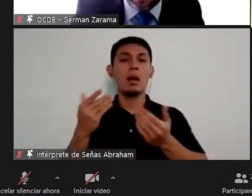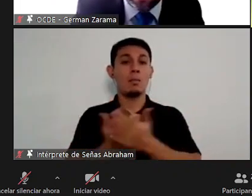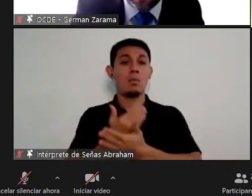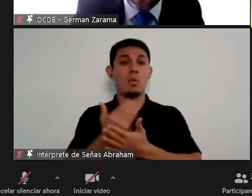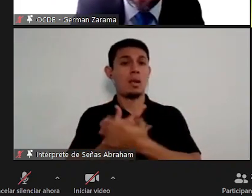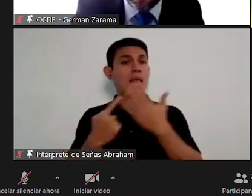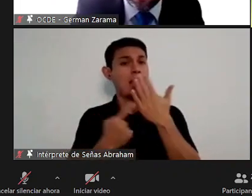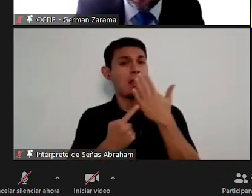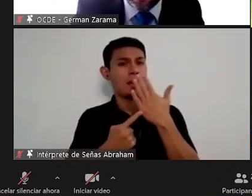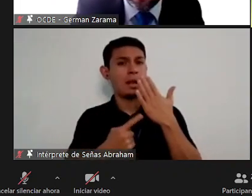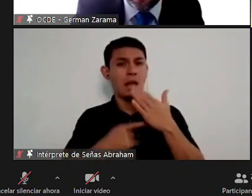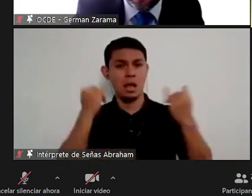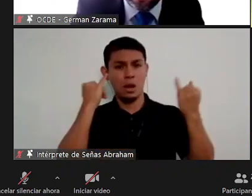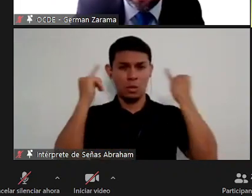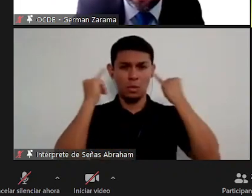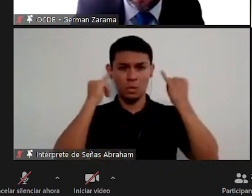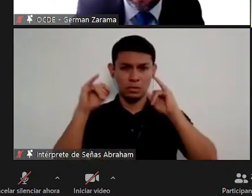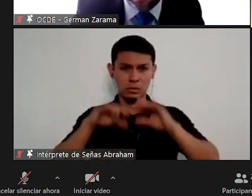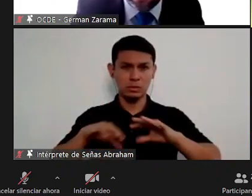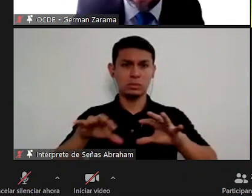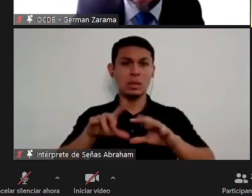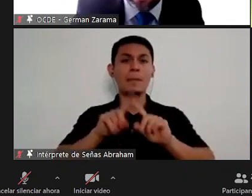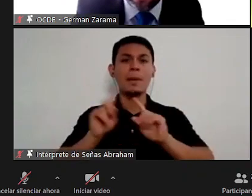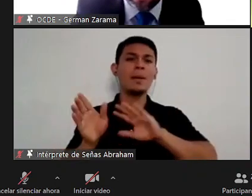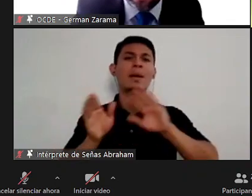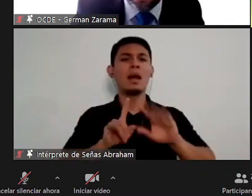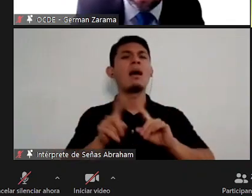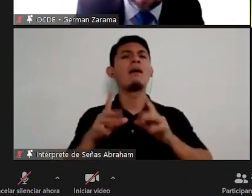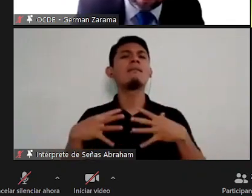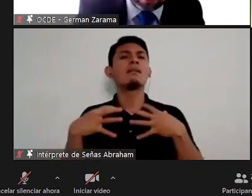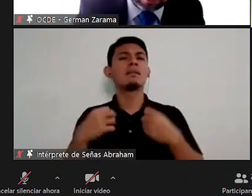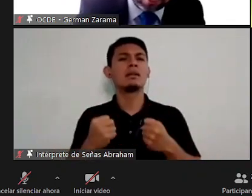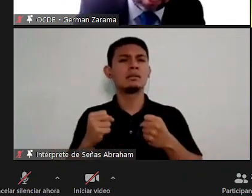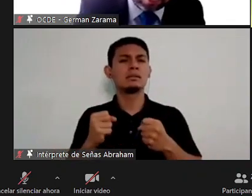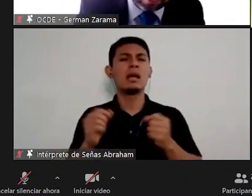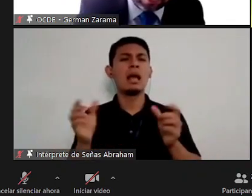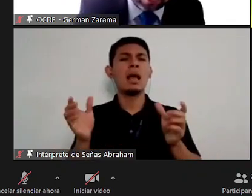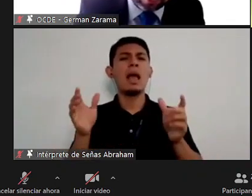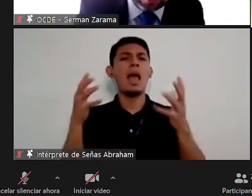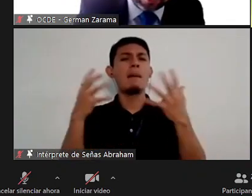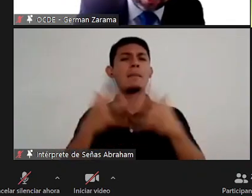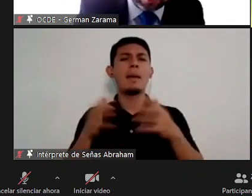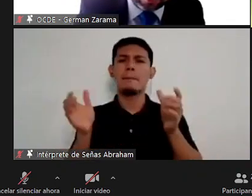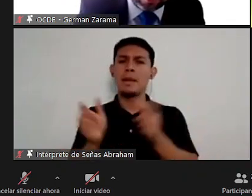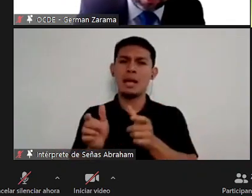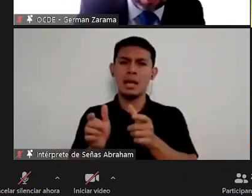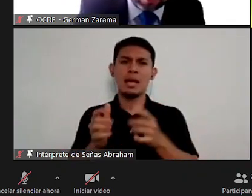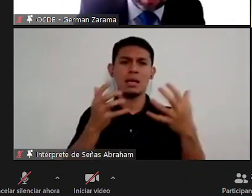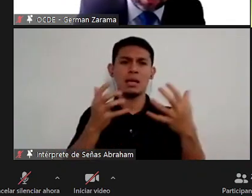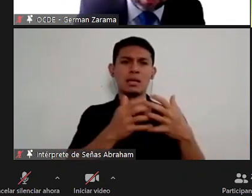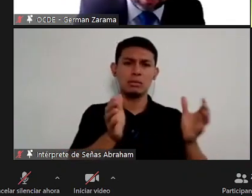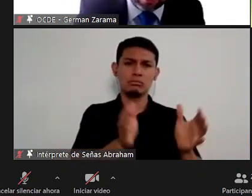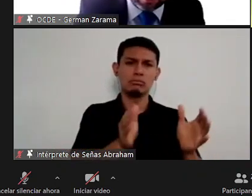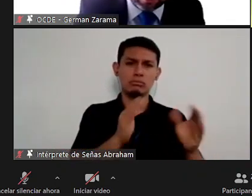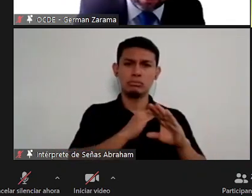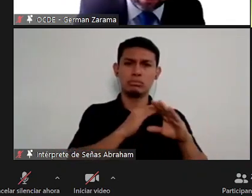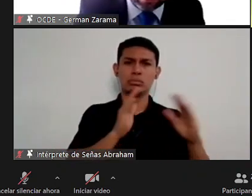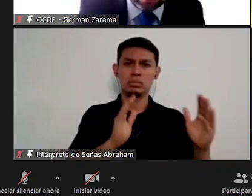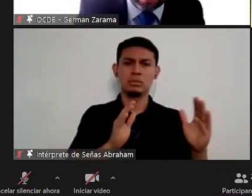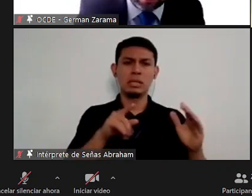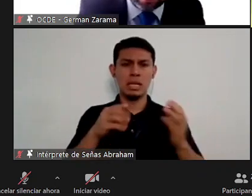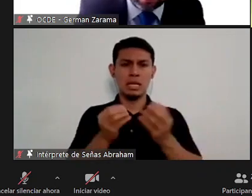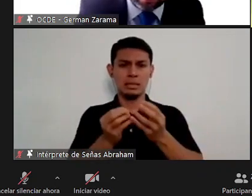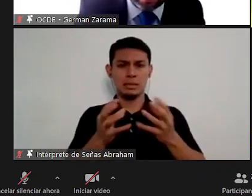the organization of technology and innovation but also the strengthening the growth of micro and small and medium